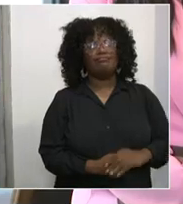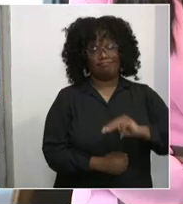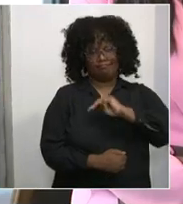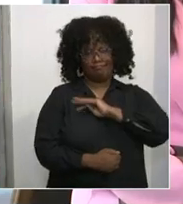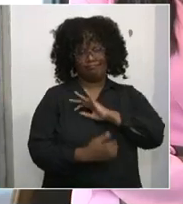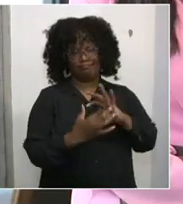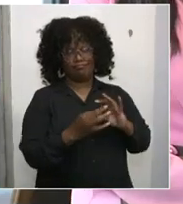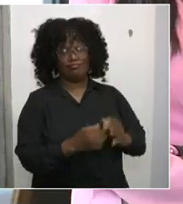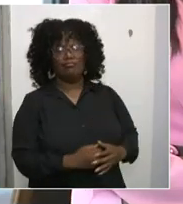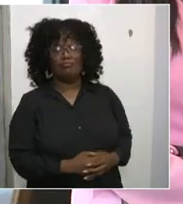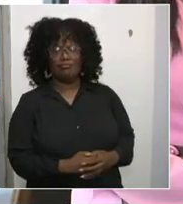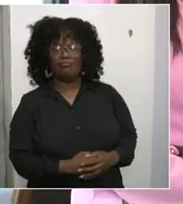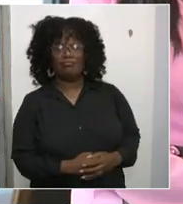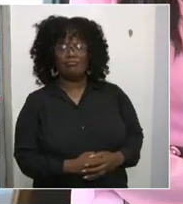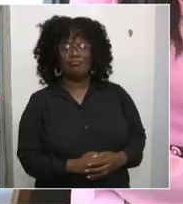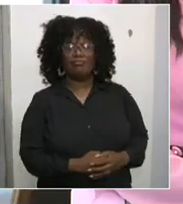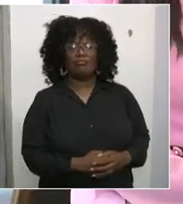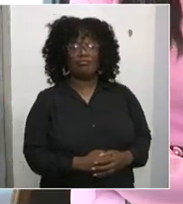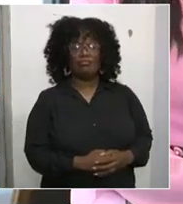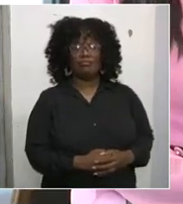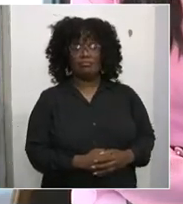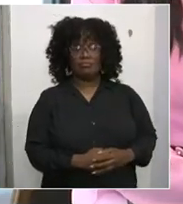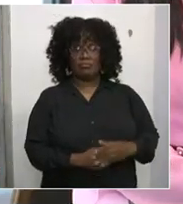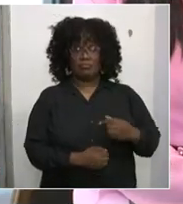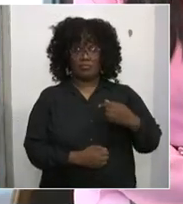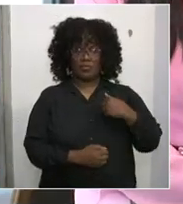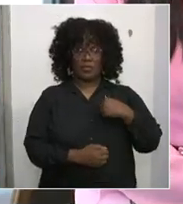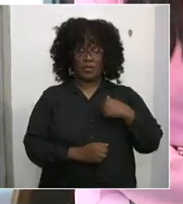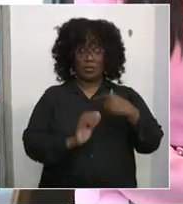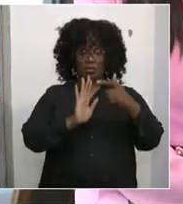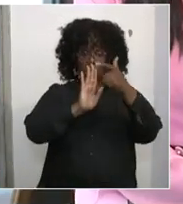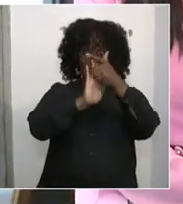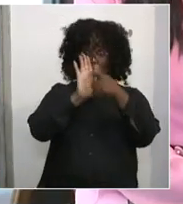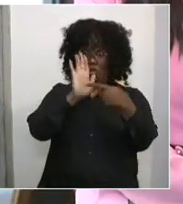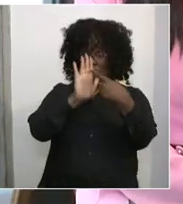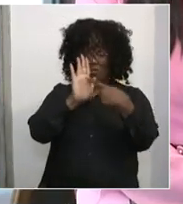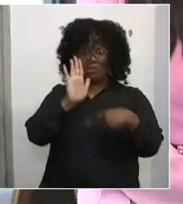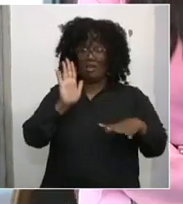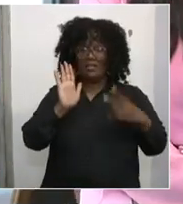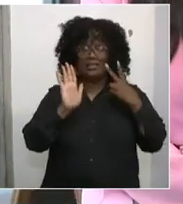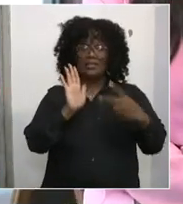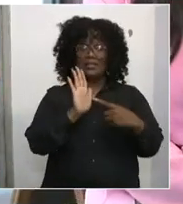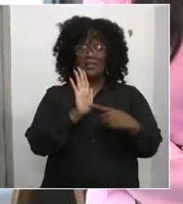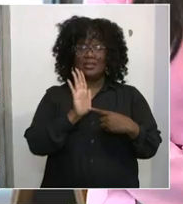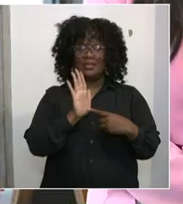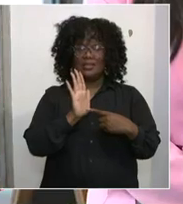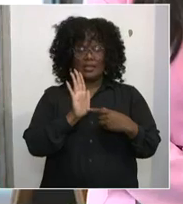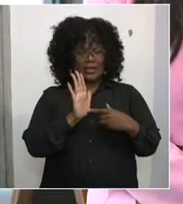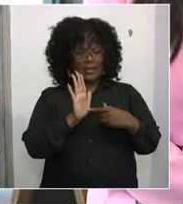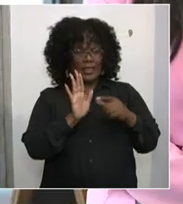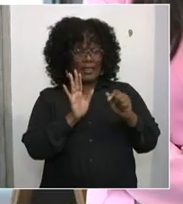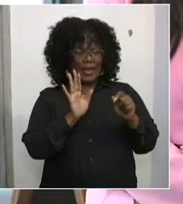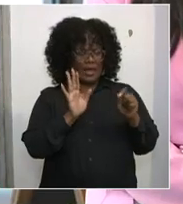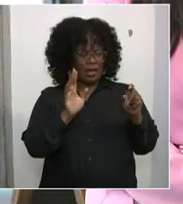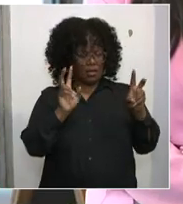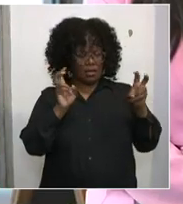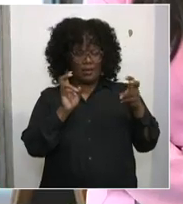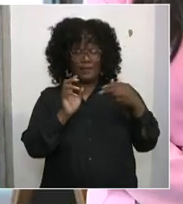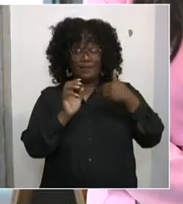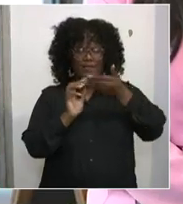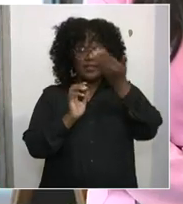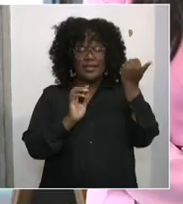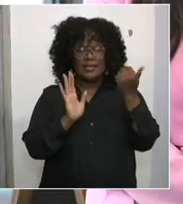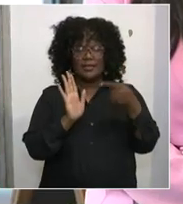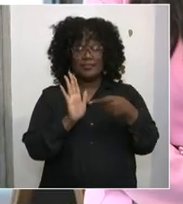references DC as a sanctuary. I forget what the total name of the bill is,